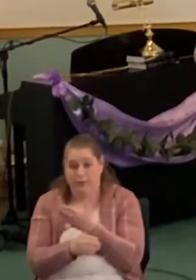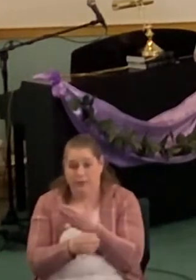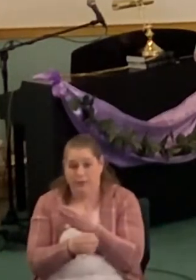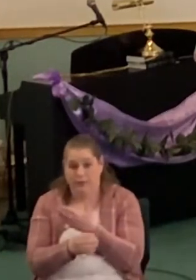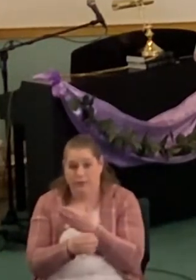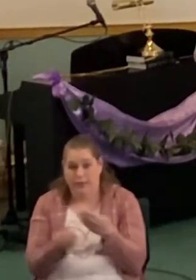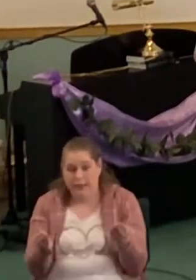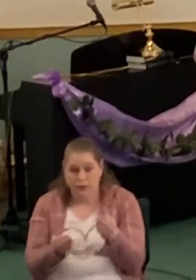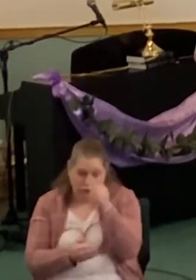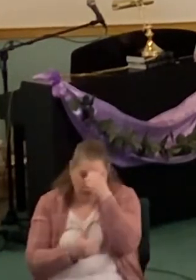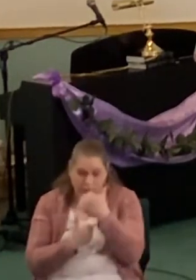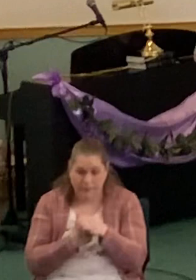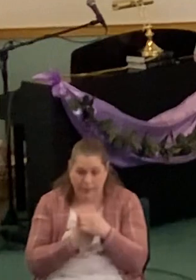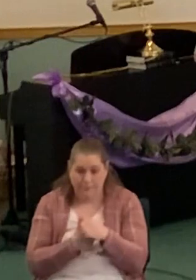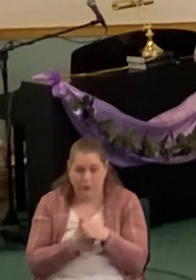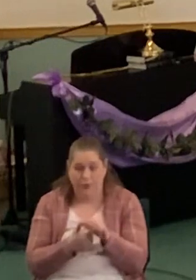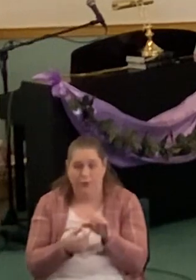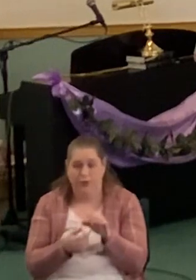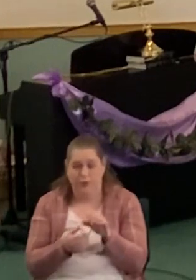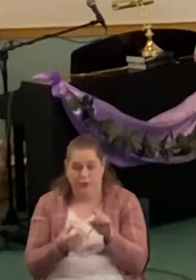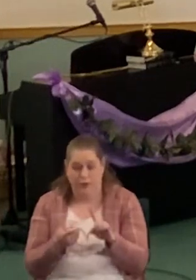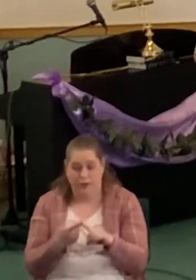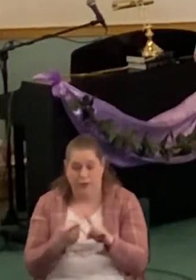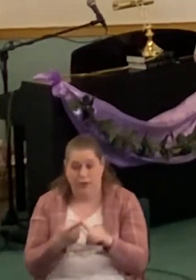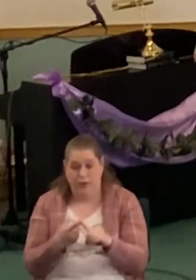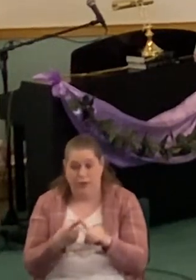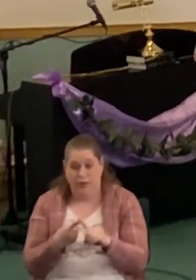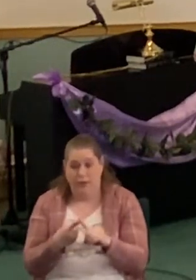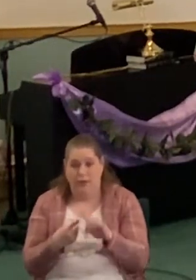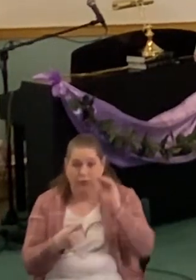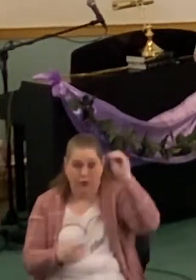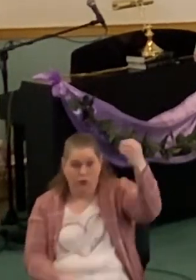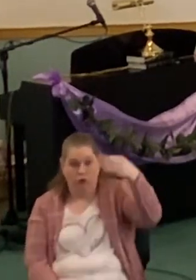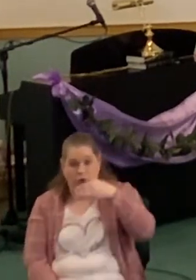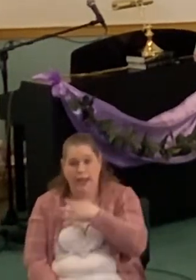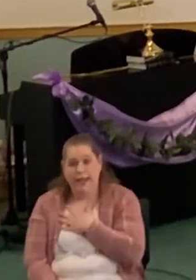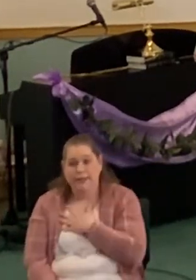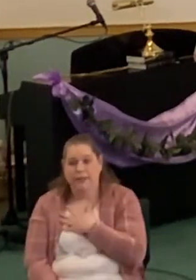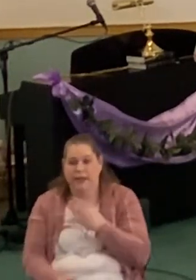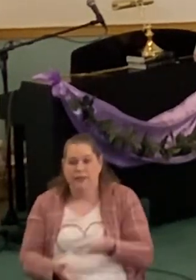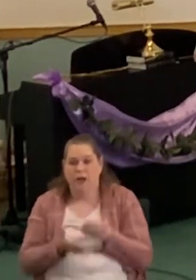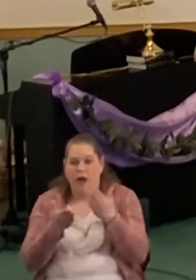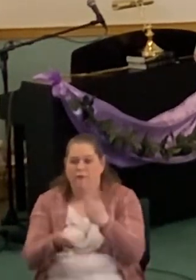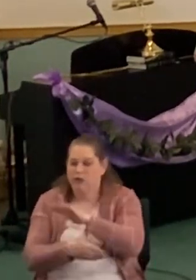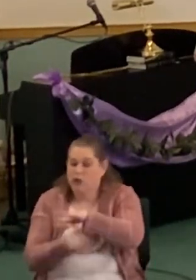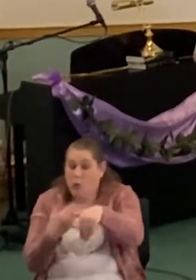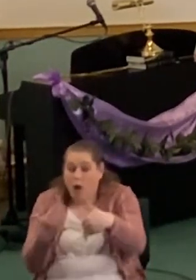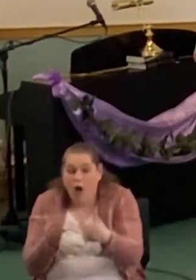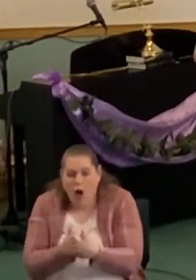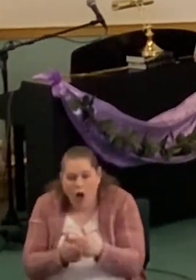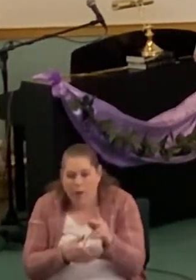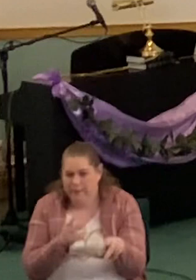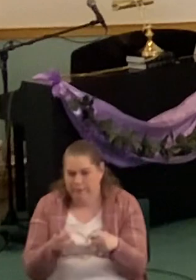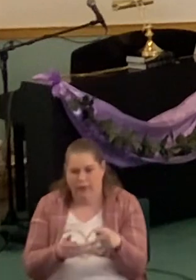under. One is that that grace is offered to all people. It's no longer focused on a